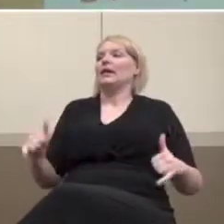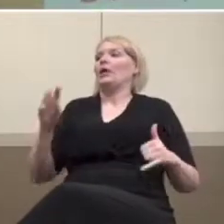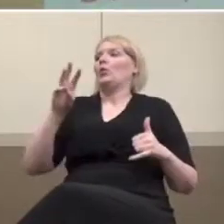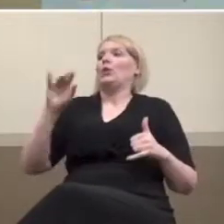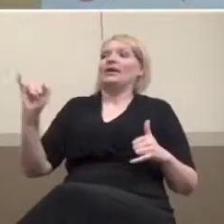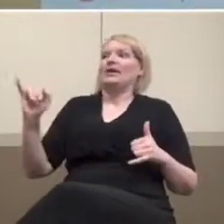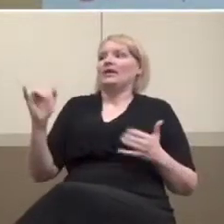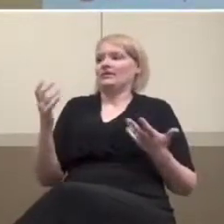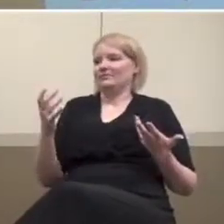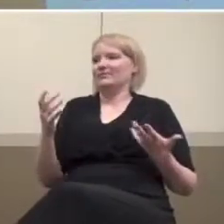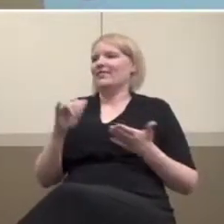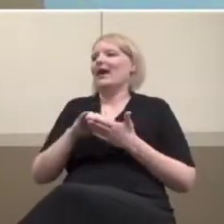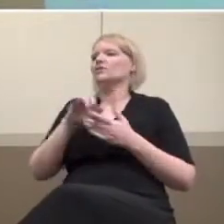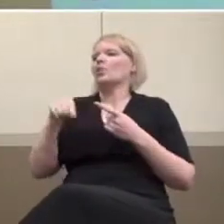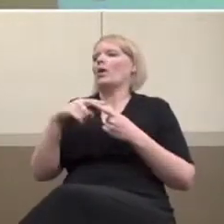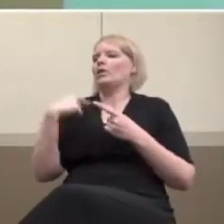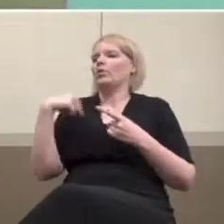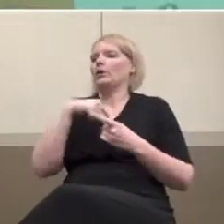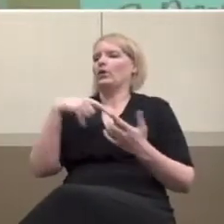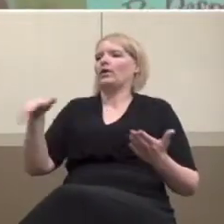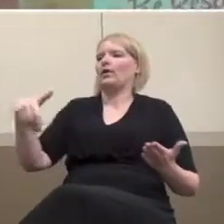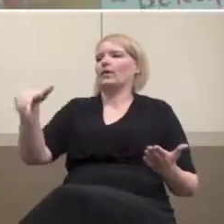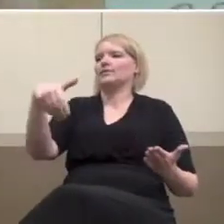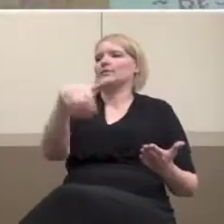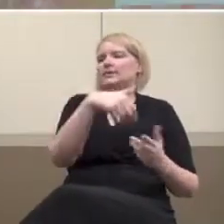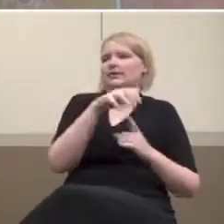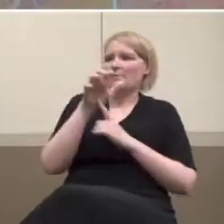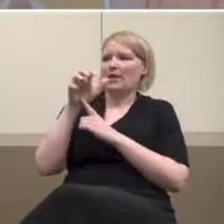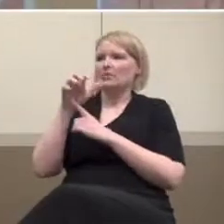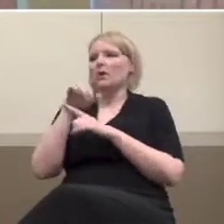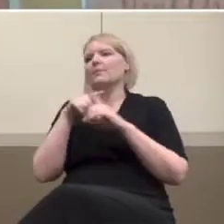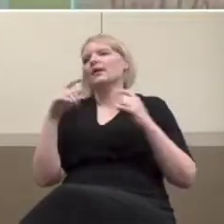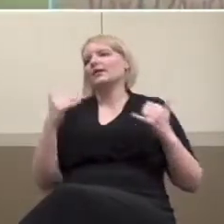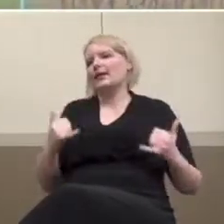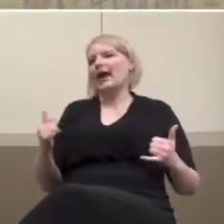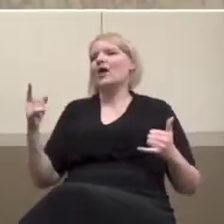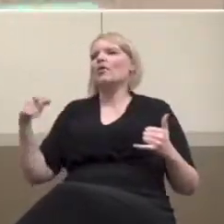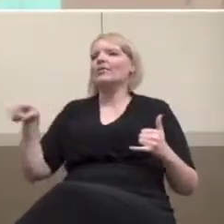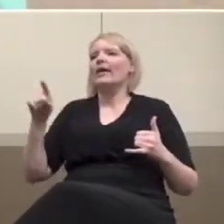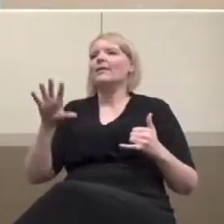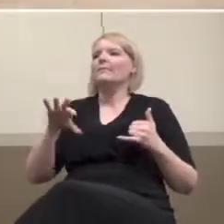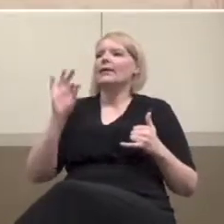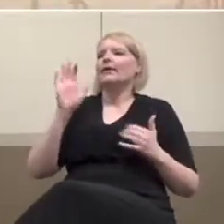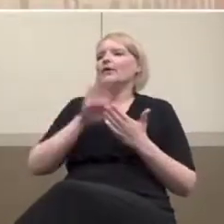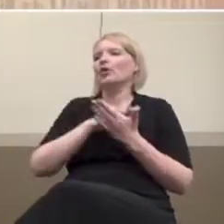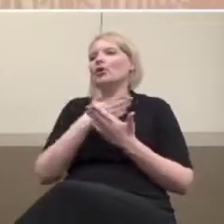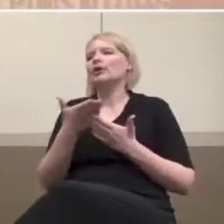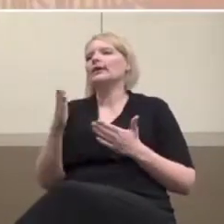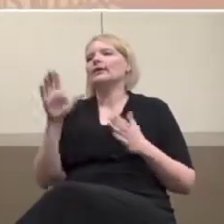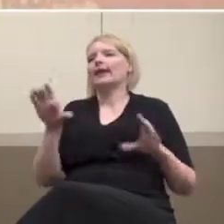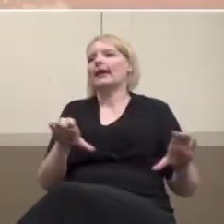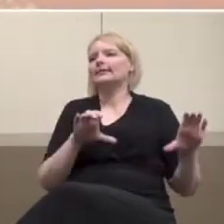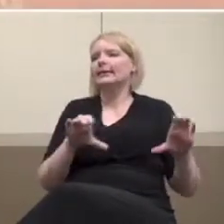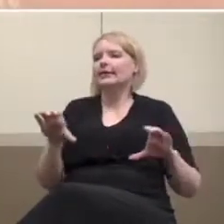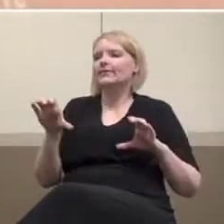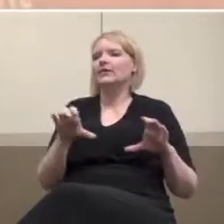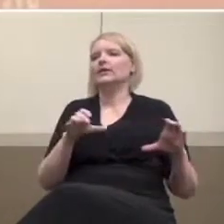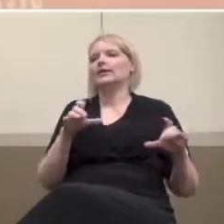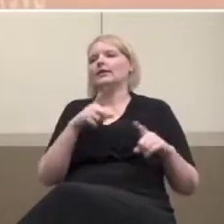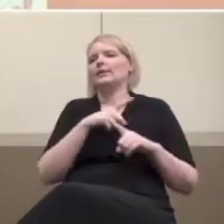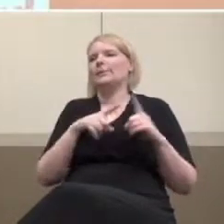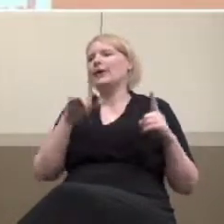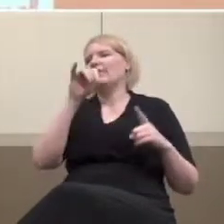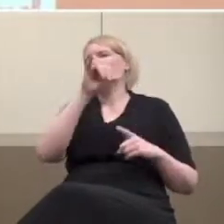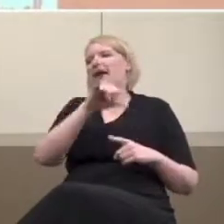were just collecting the Panther Paws. Now, of course, they pick to do some cooking activity. But this is kind of to keep